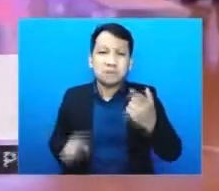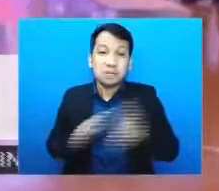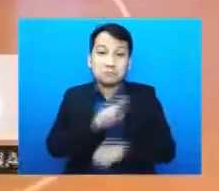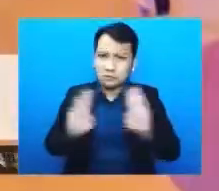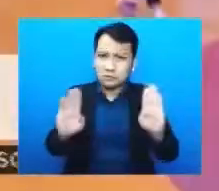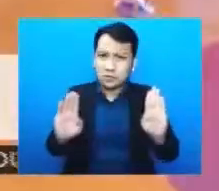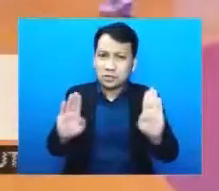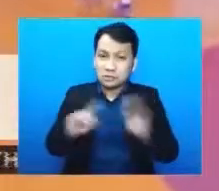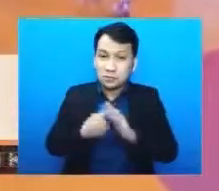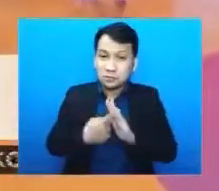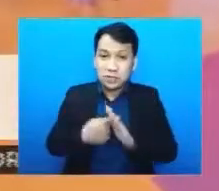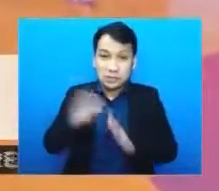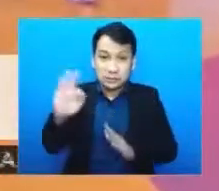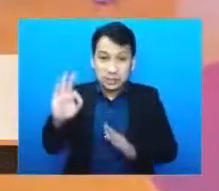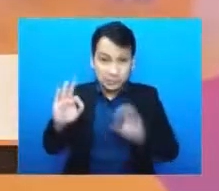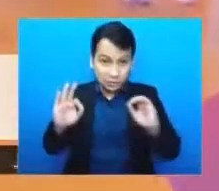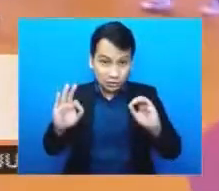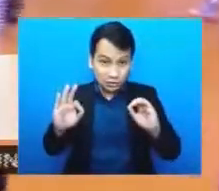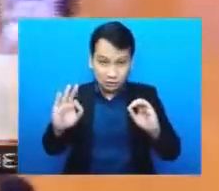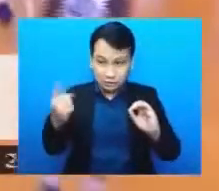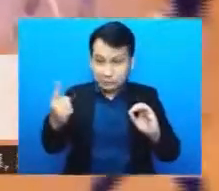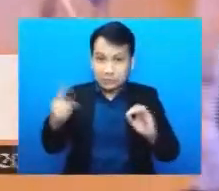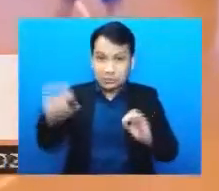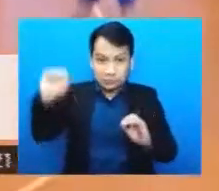Korea. Tingran.